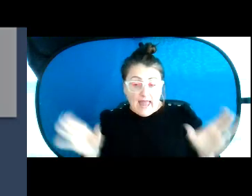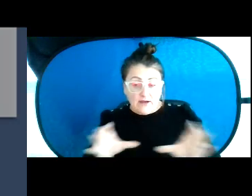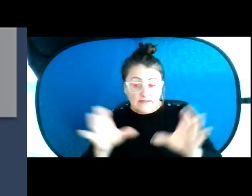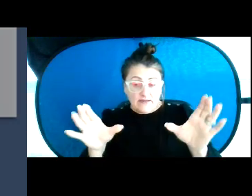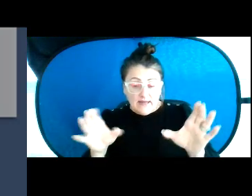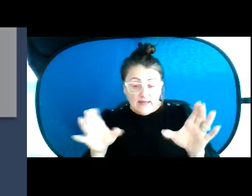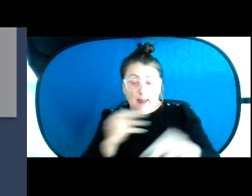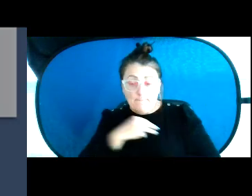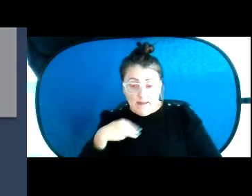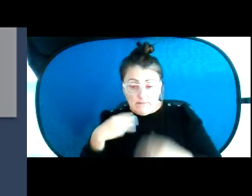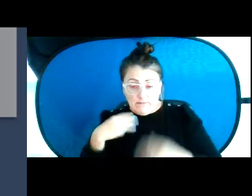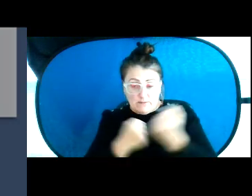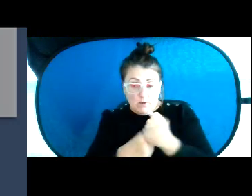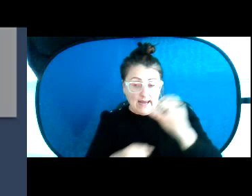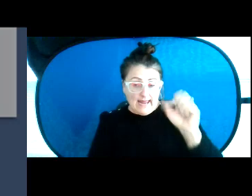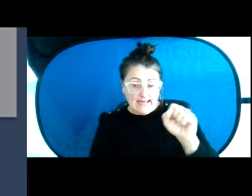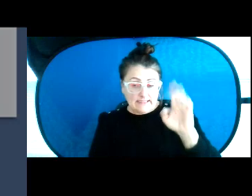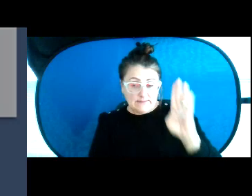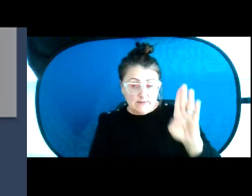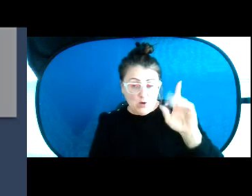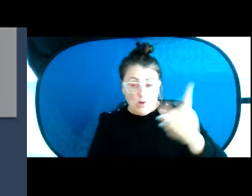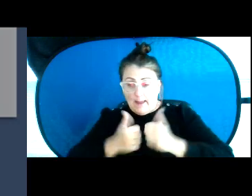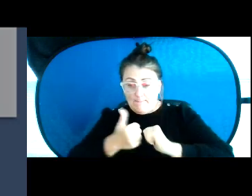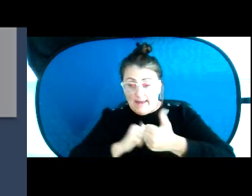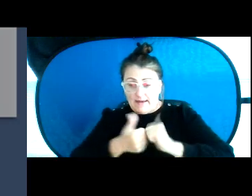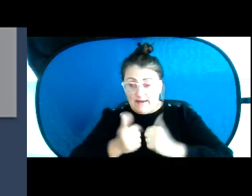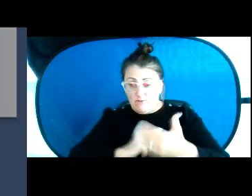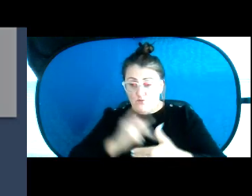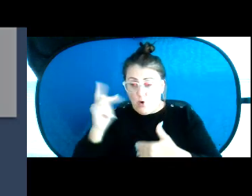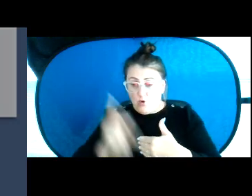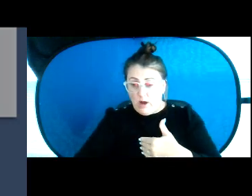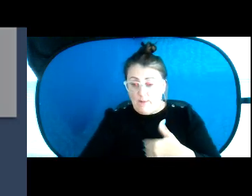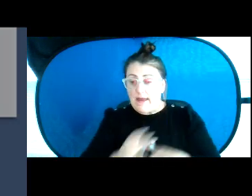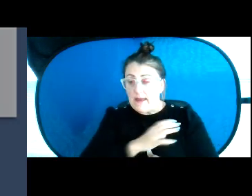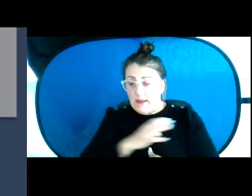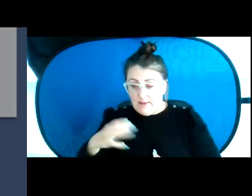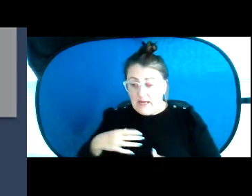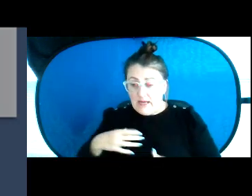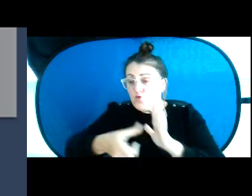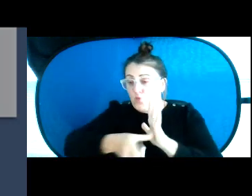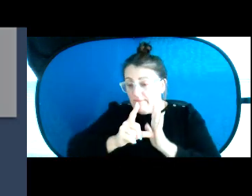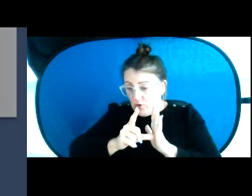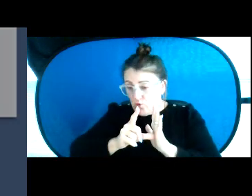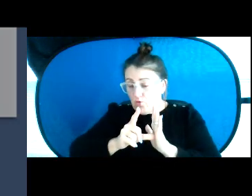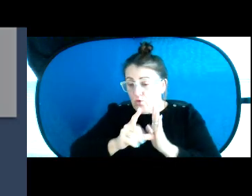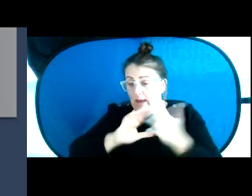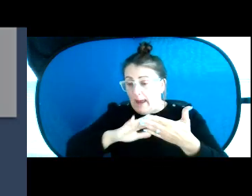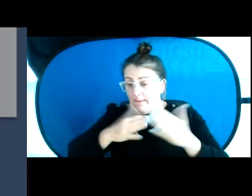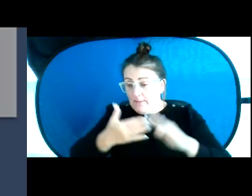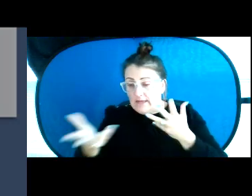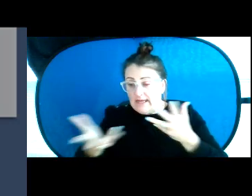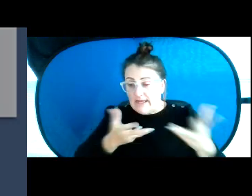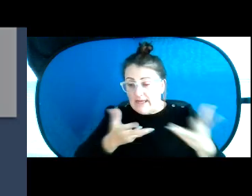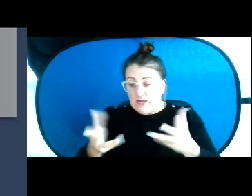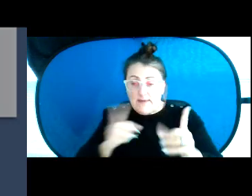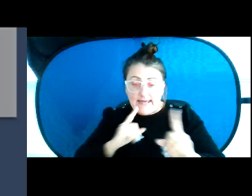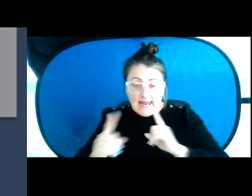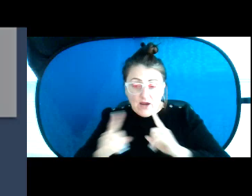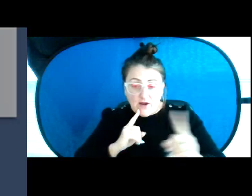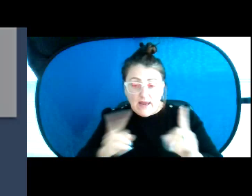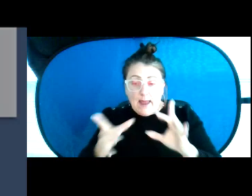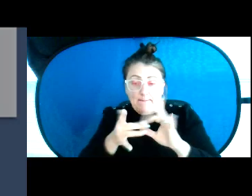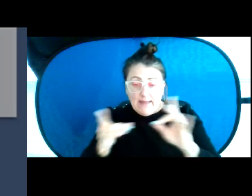supported SB1 competitive programs. Committee members who reviewed the community engagement narratives, as mentioned,